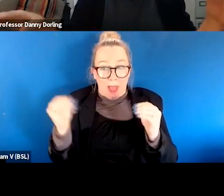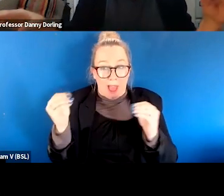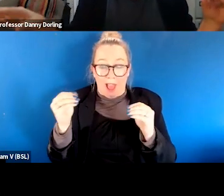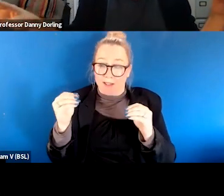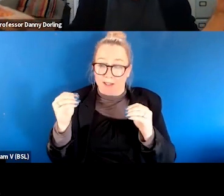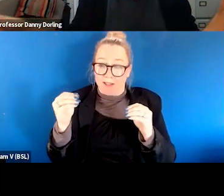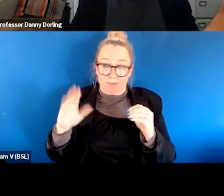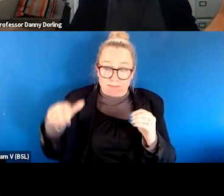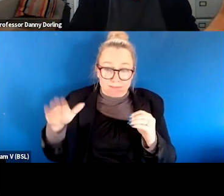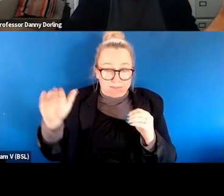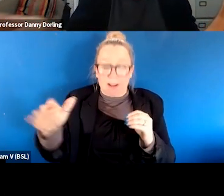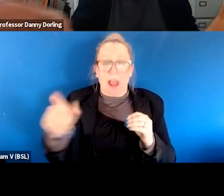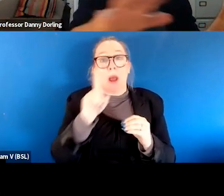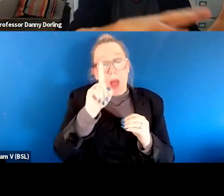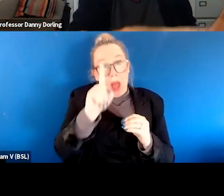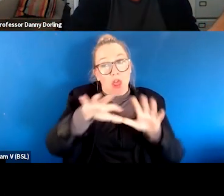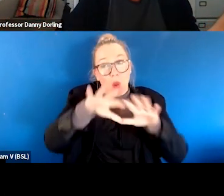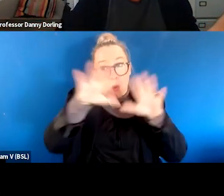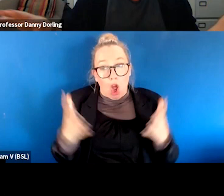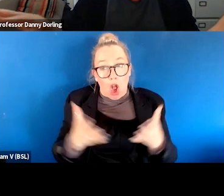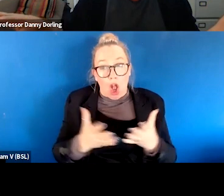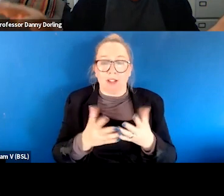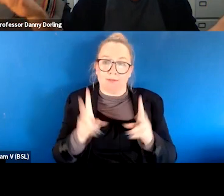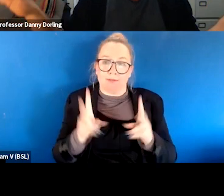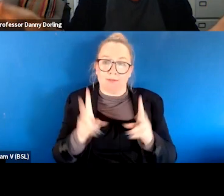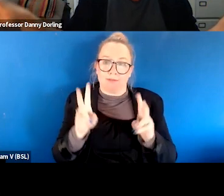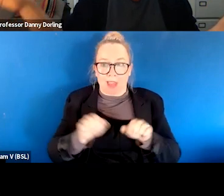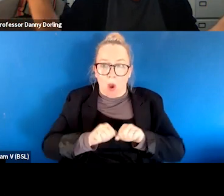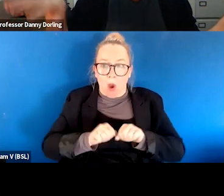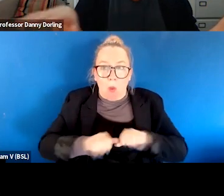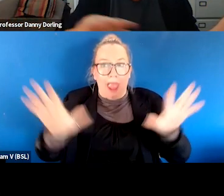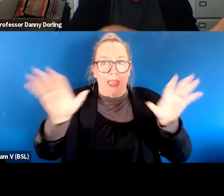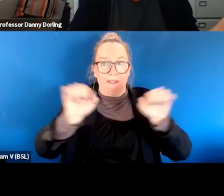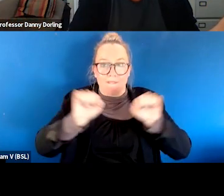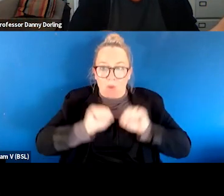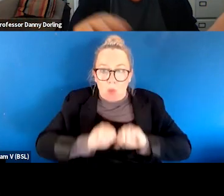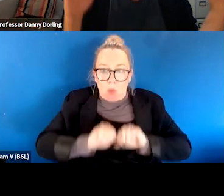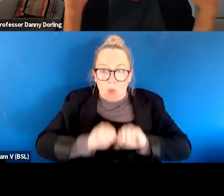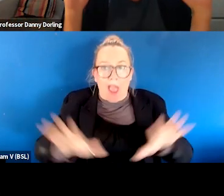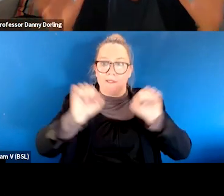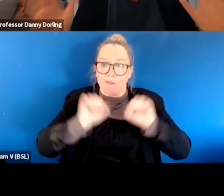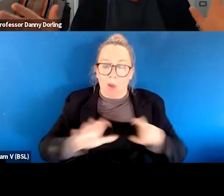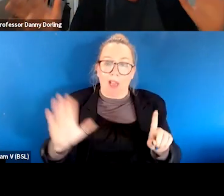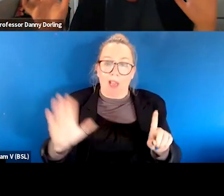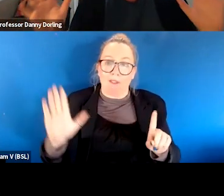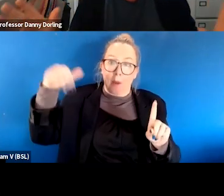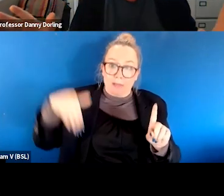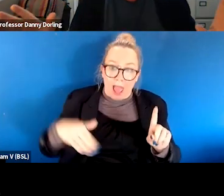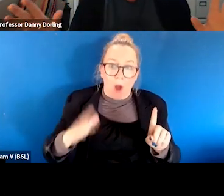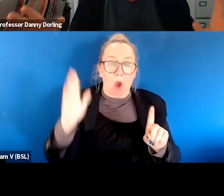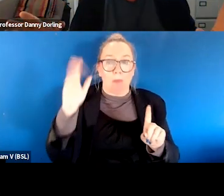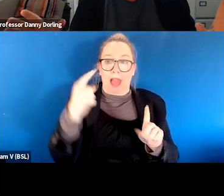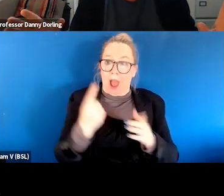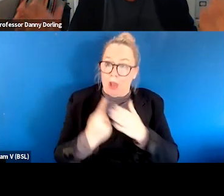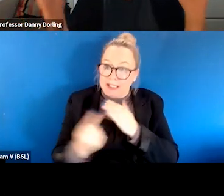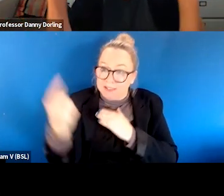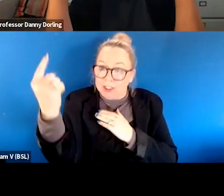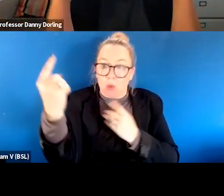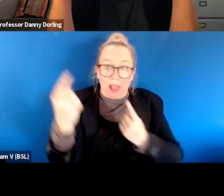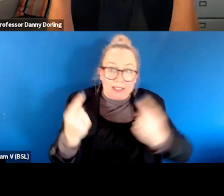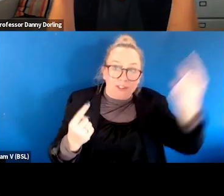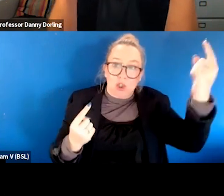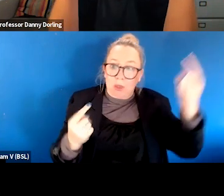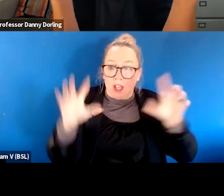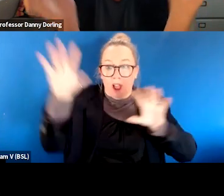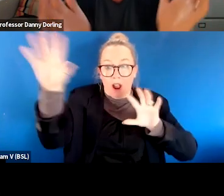the world. These waves have moved around, they go up and down. Individual country statistics are about to kind